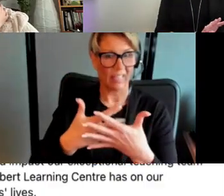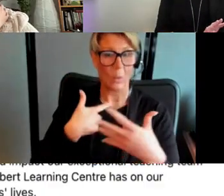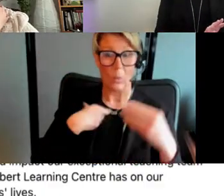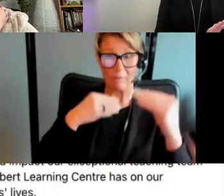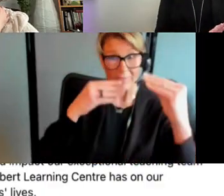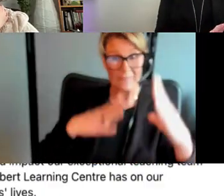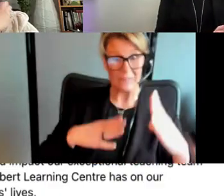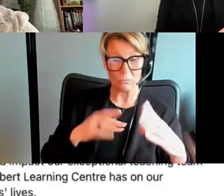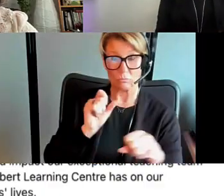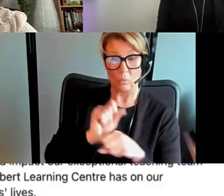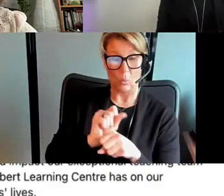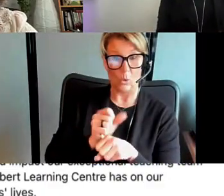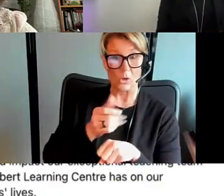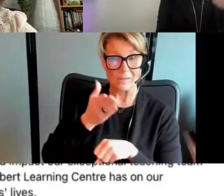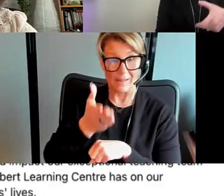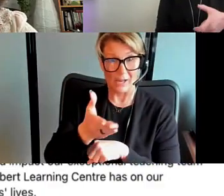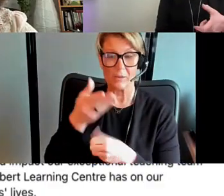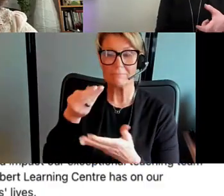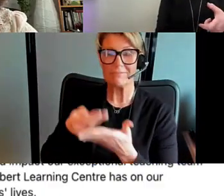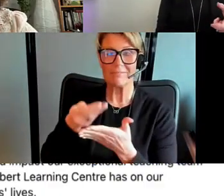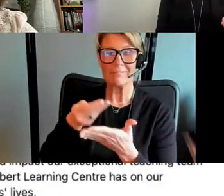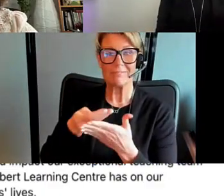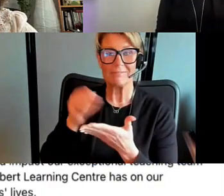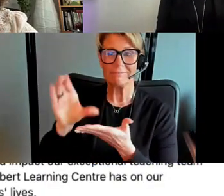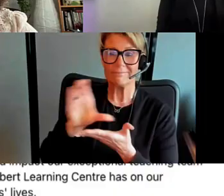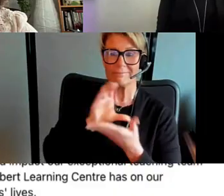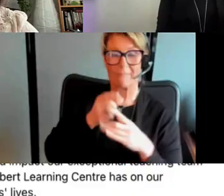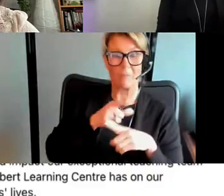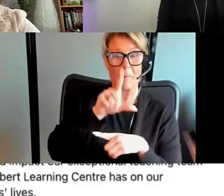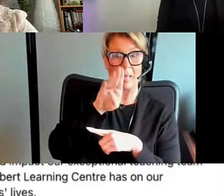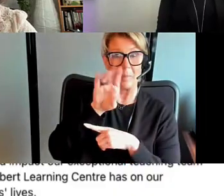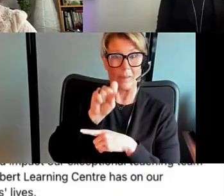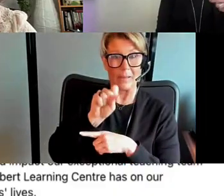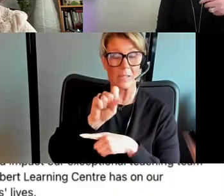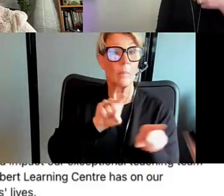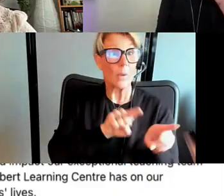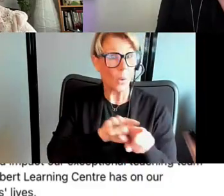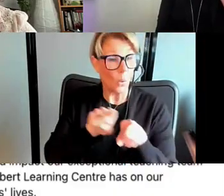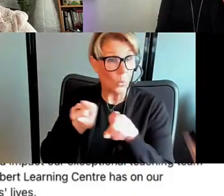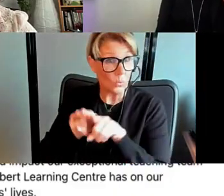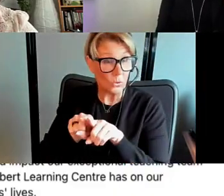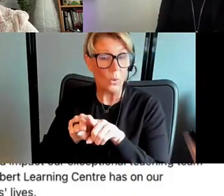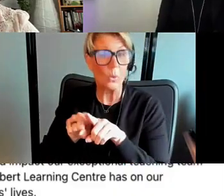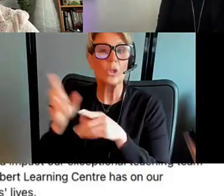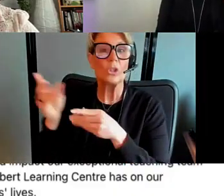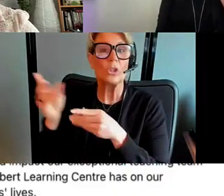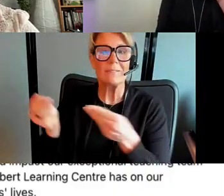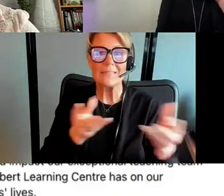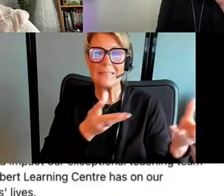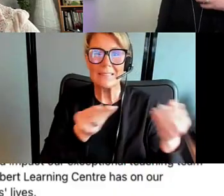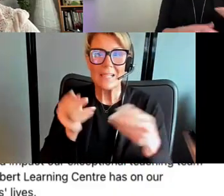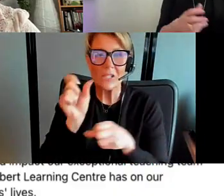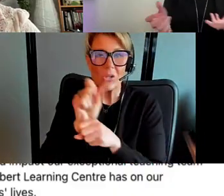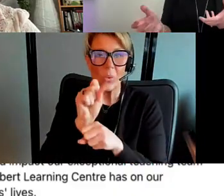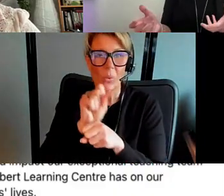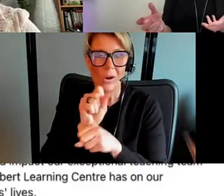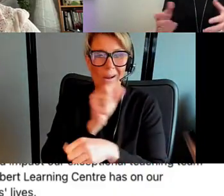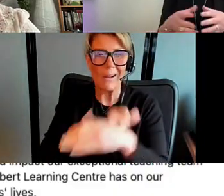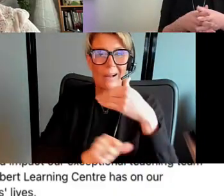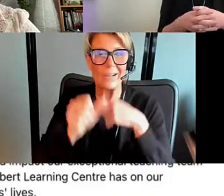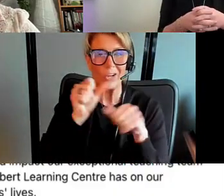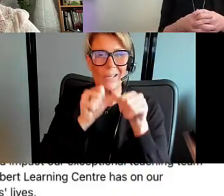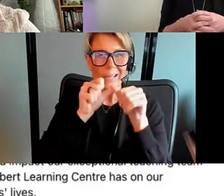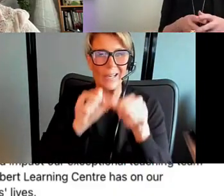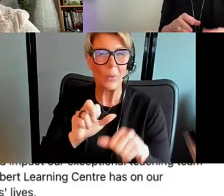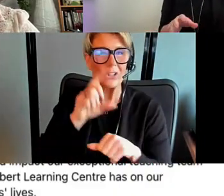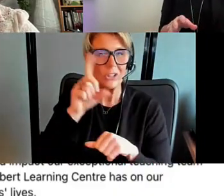is funded obviously through LBS, but she also facilitates the work that our continuing education teachers